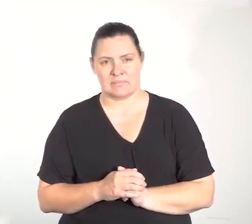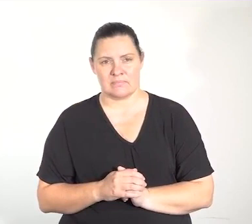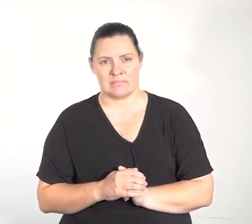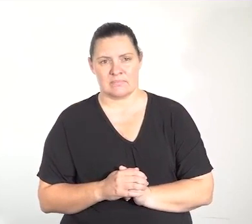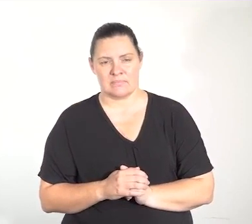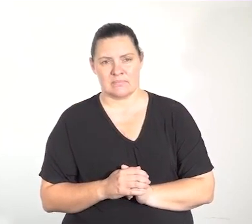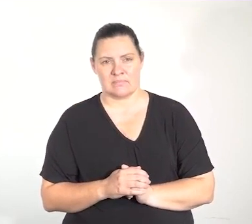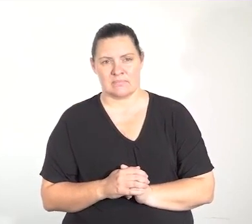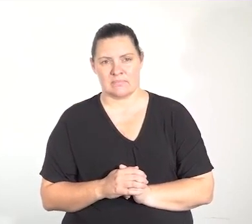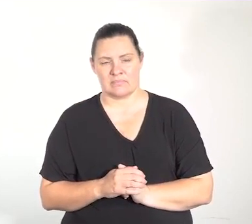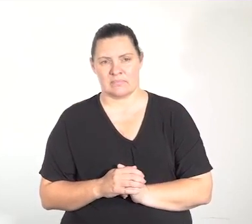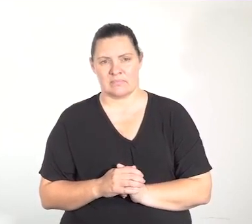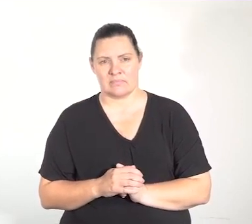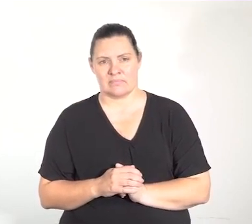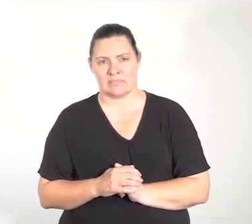is 7